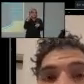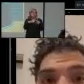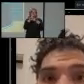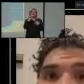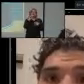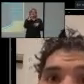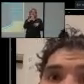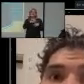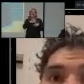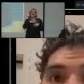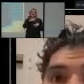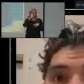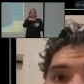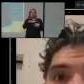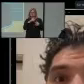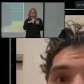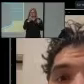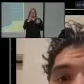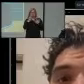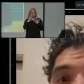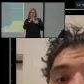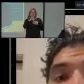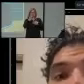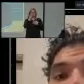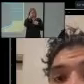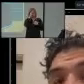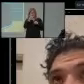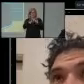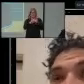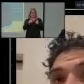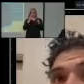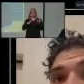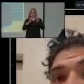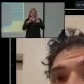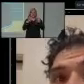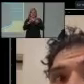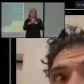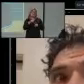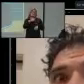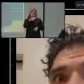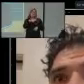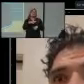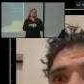gender identity at the time. But to dress overly feminine,